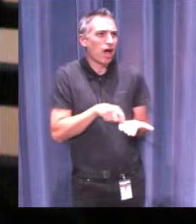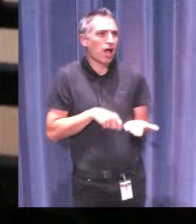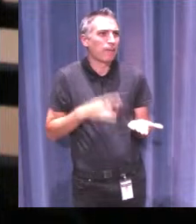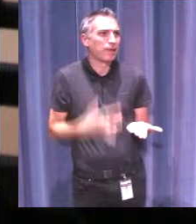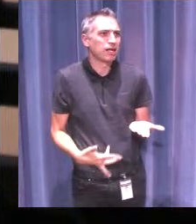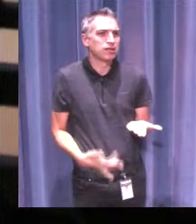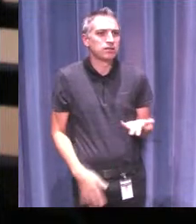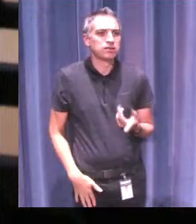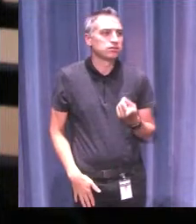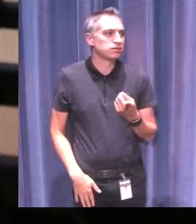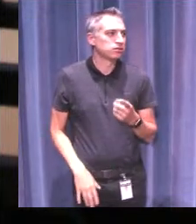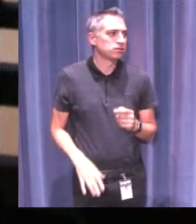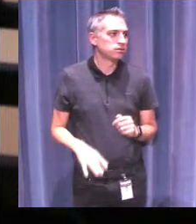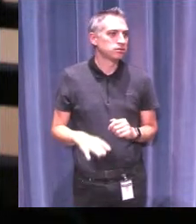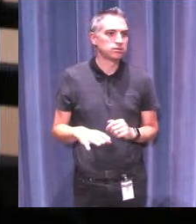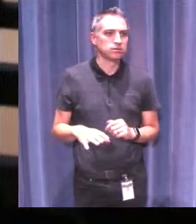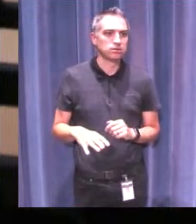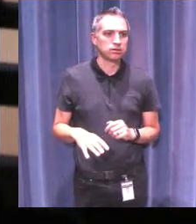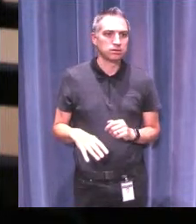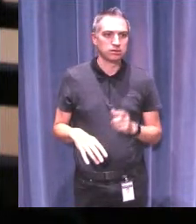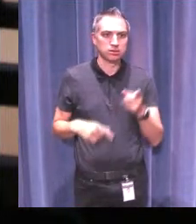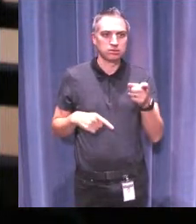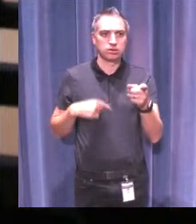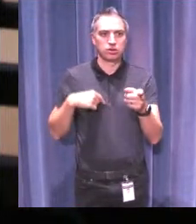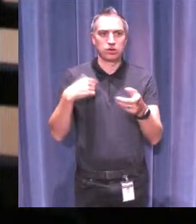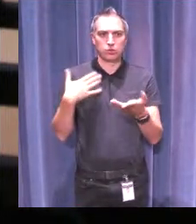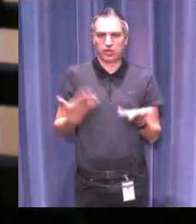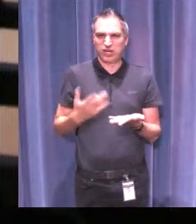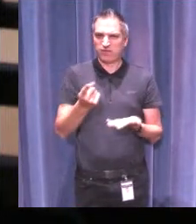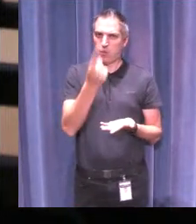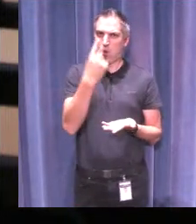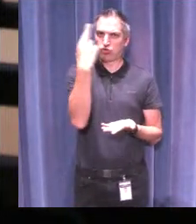whatever. Well, that's okay. It's, we're here for one reason.